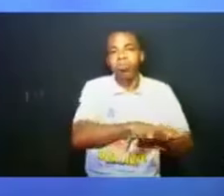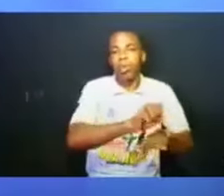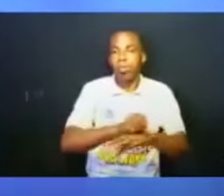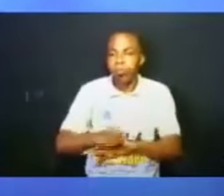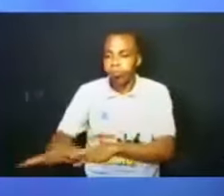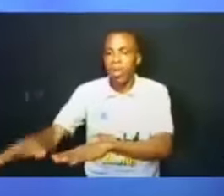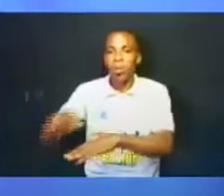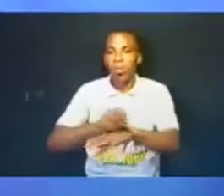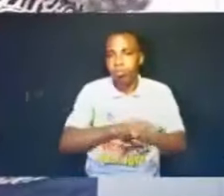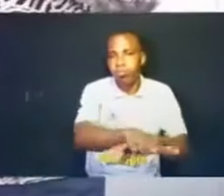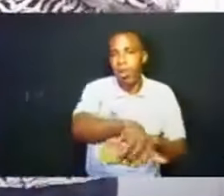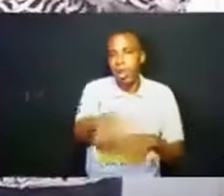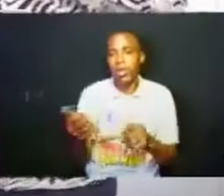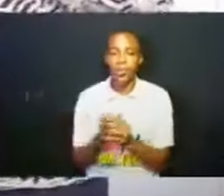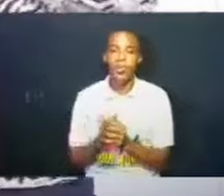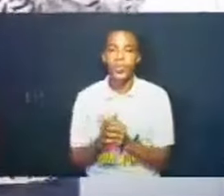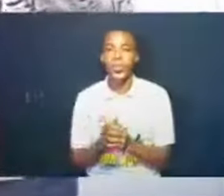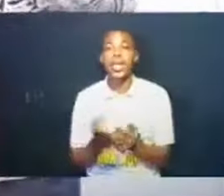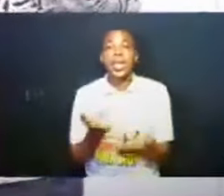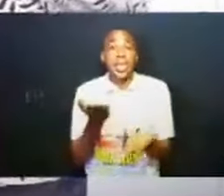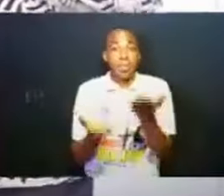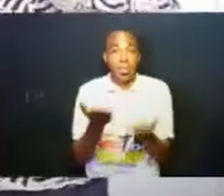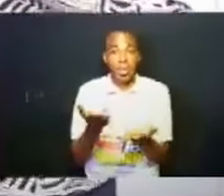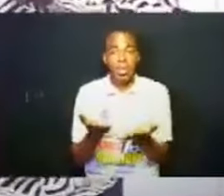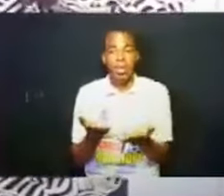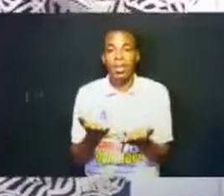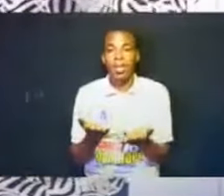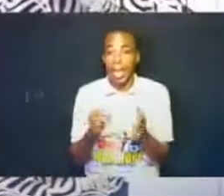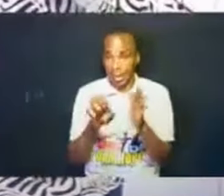Now, let's say somebody is so bitter against this presiding